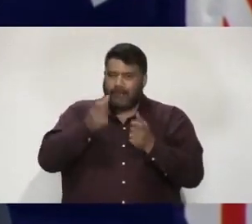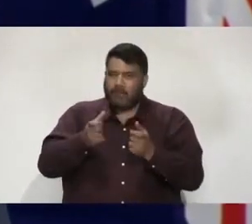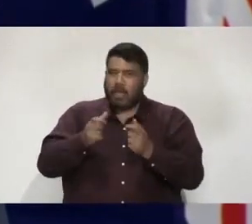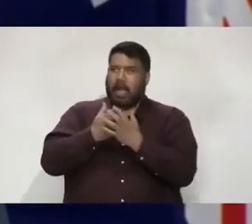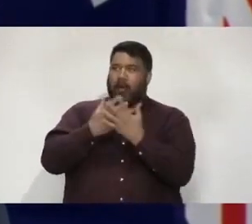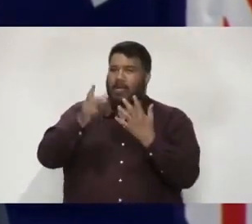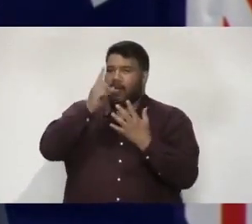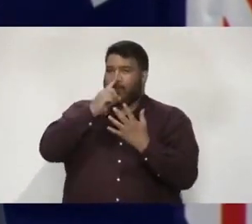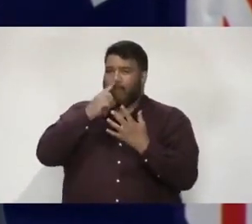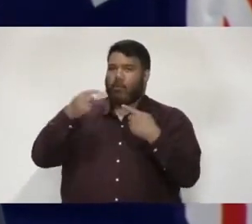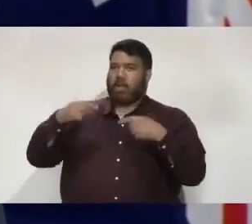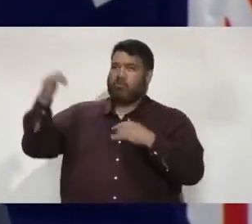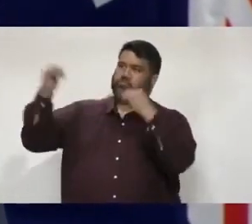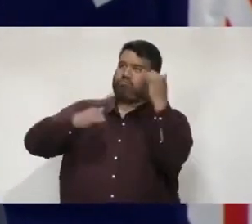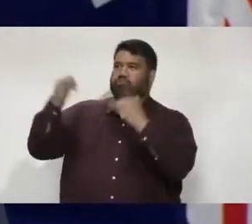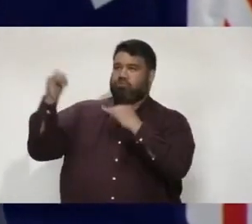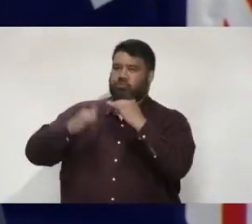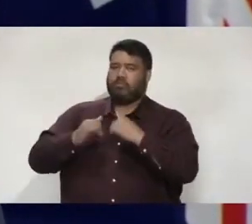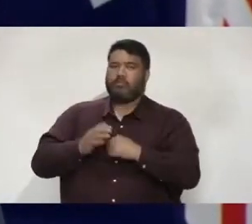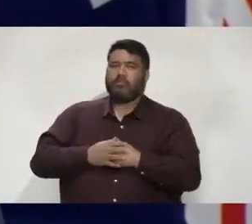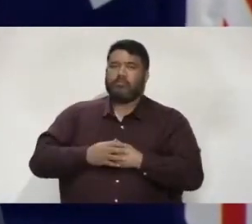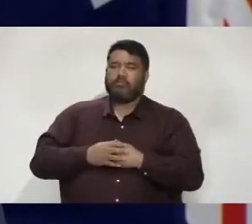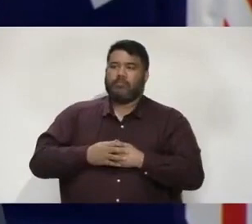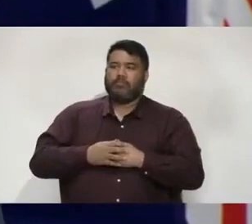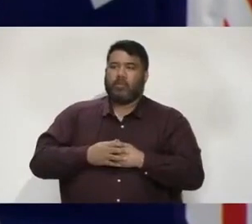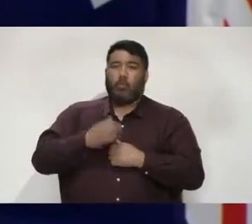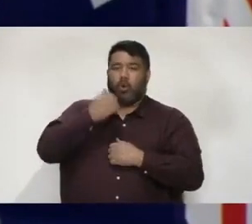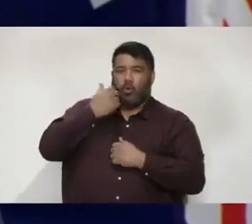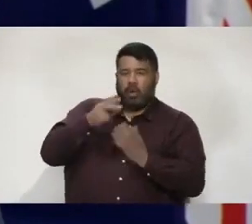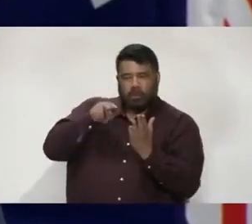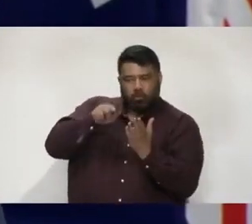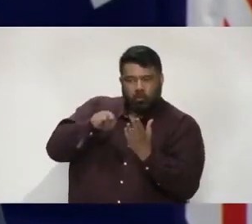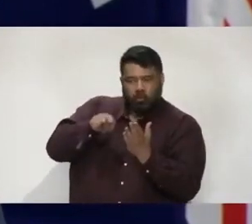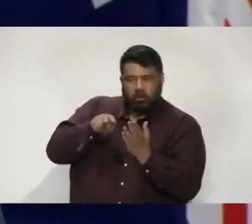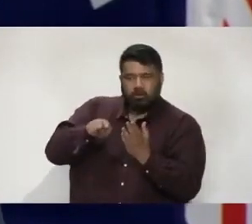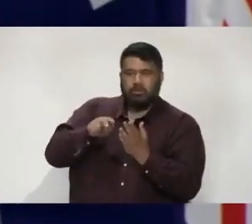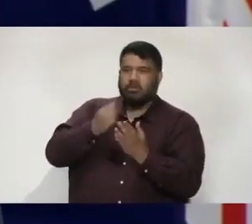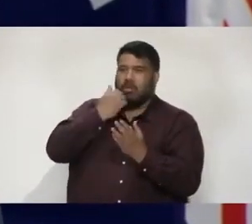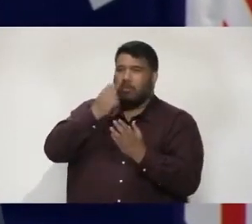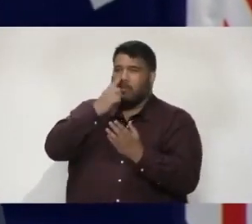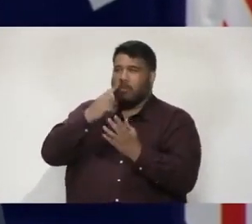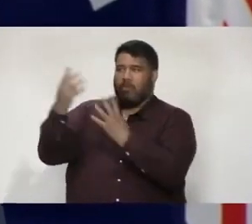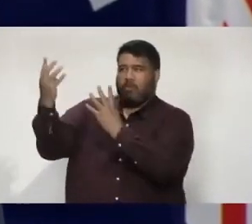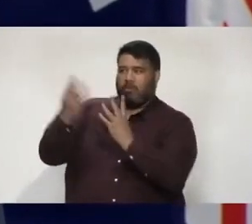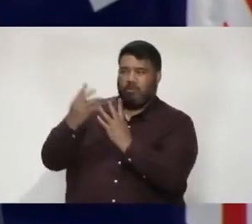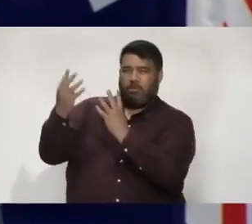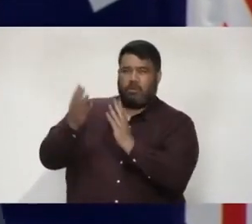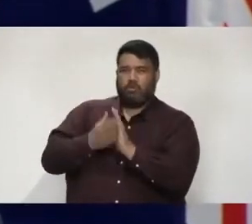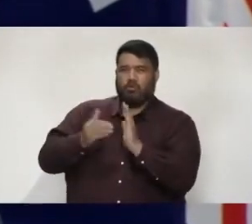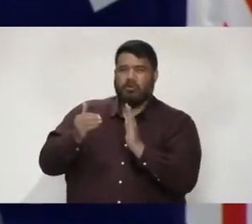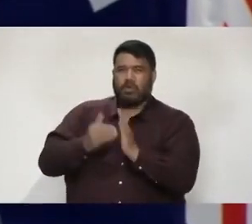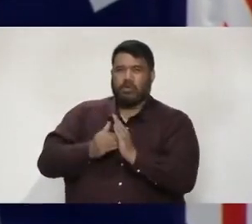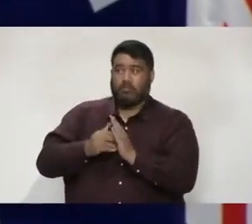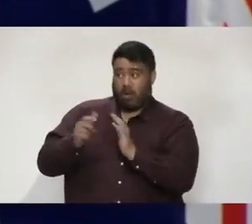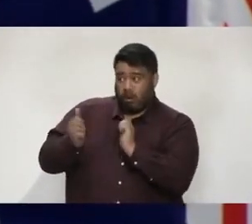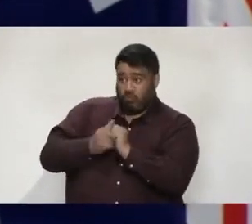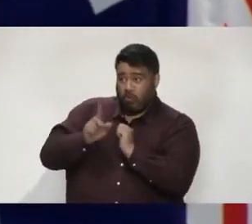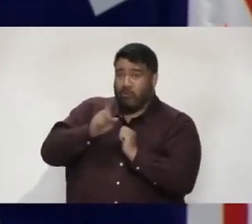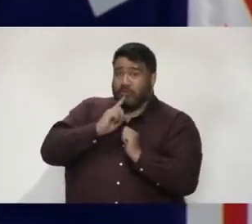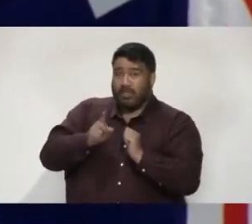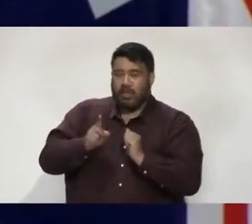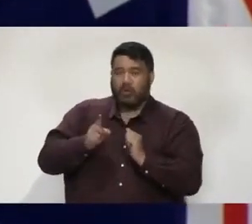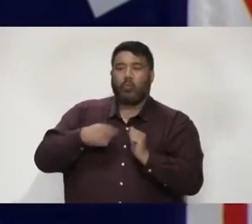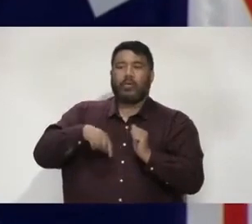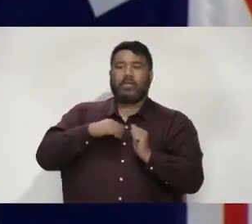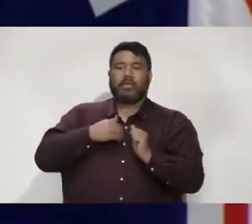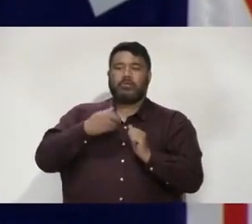numbers. We take a look at those all the time, and I tend to agree to say that we need to continue to identify mechanisms to lift those. We